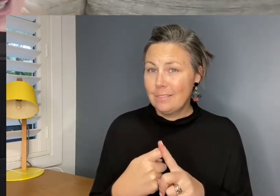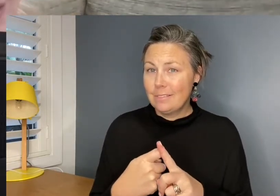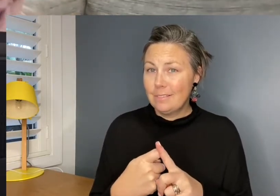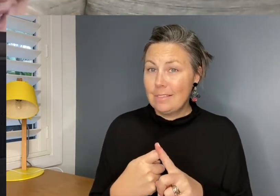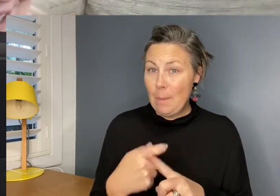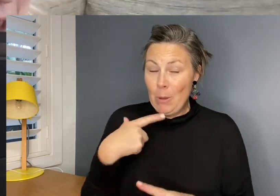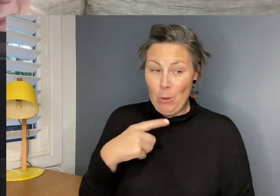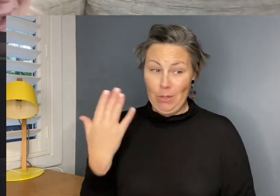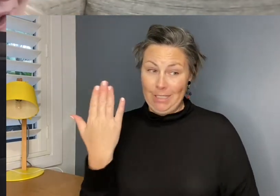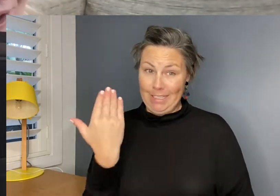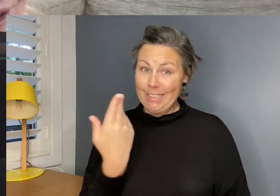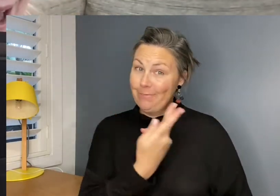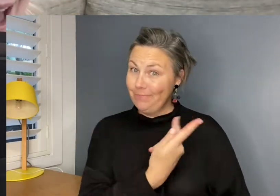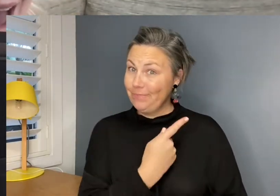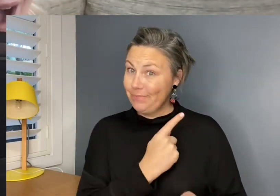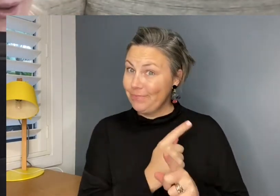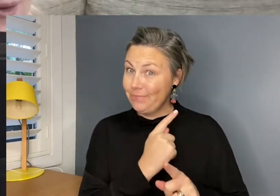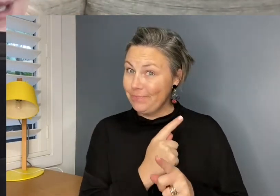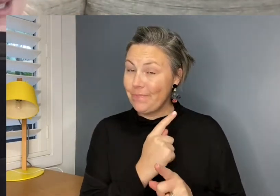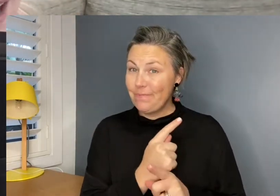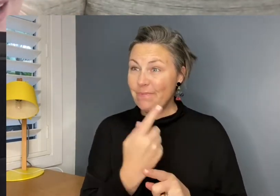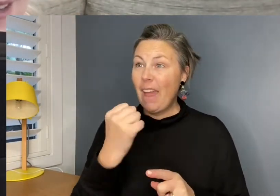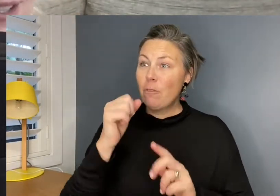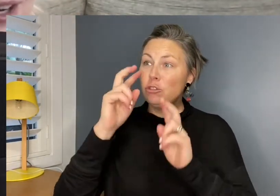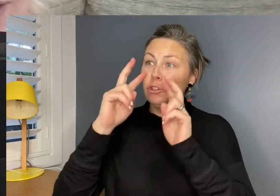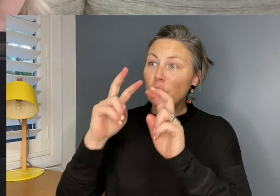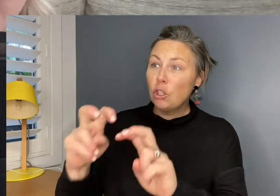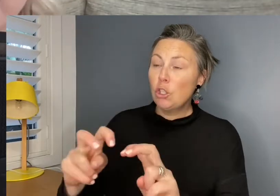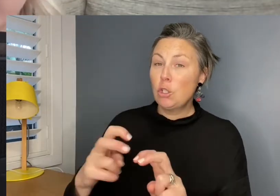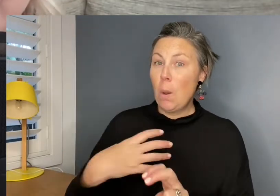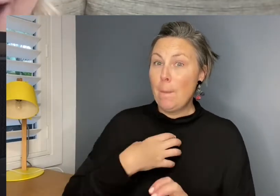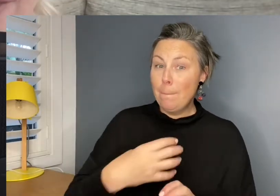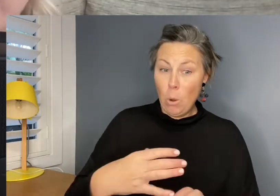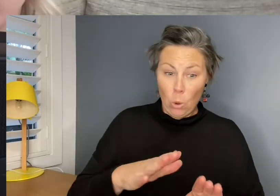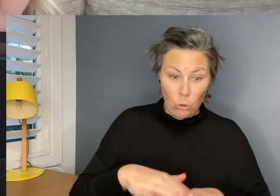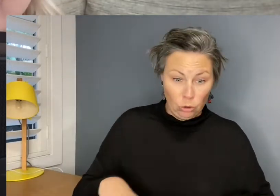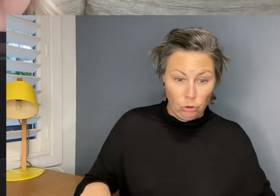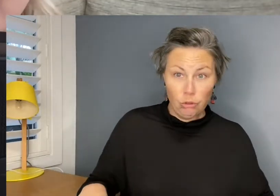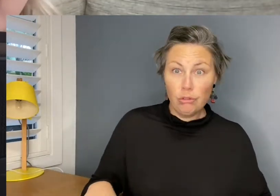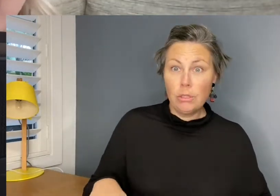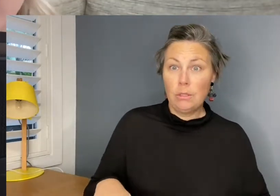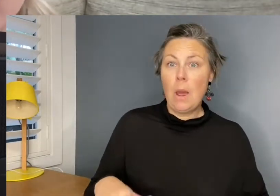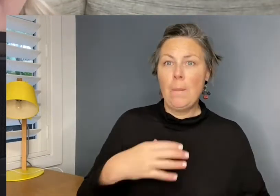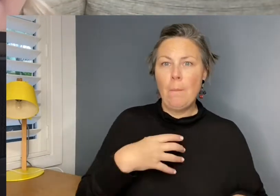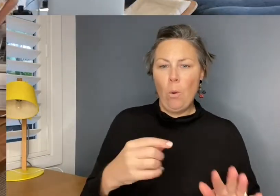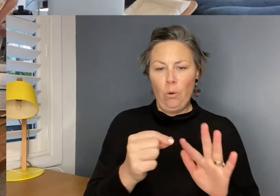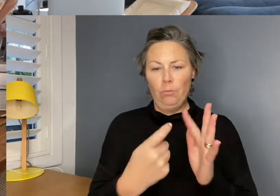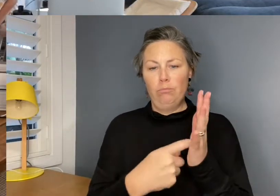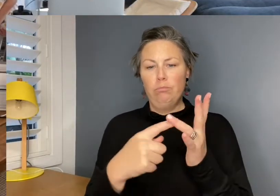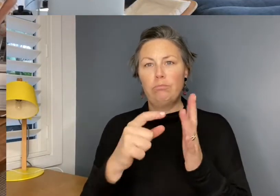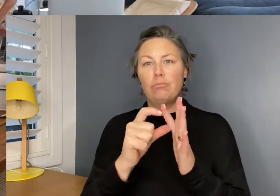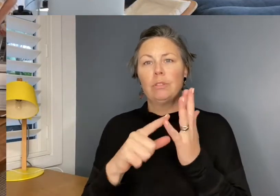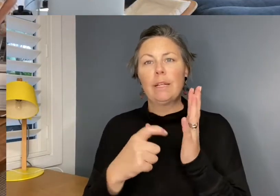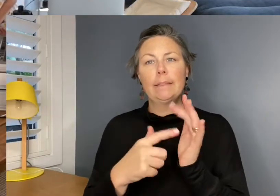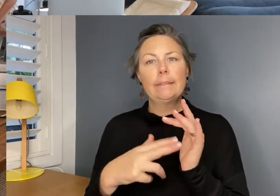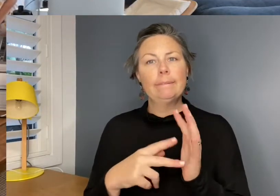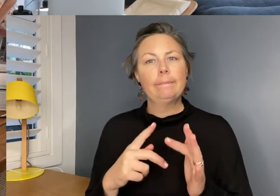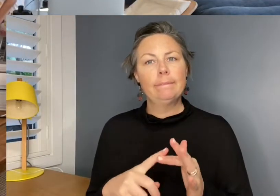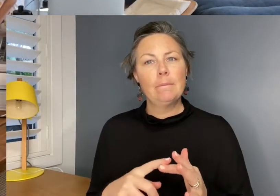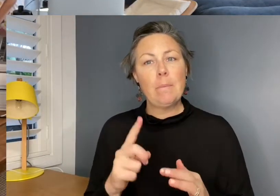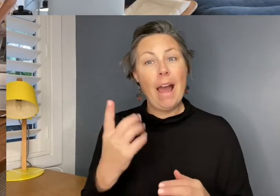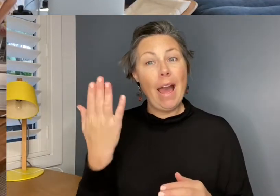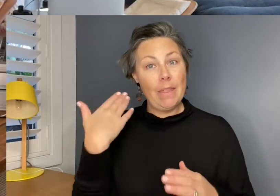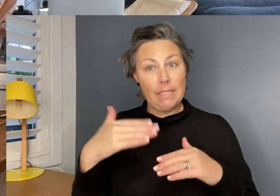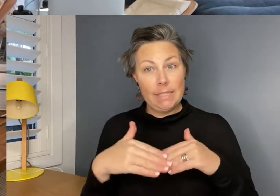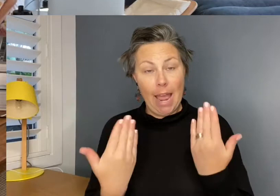this in a recent episode, how there was a study that showed the more children you have, the more productive you become. But the other day, you